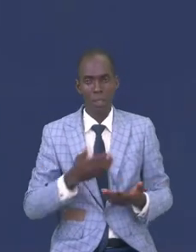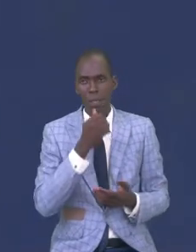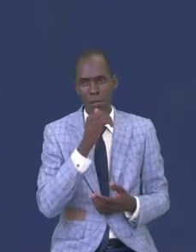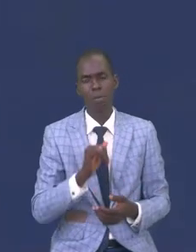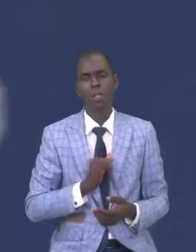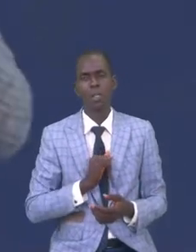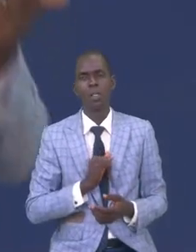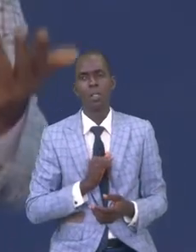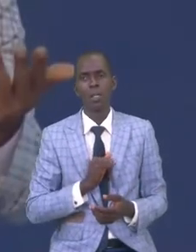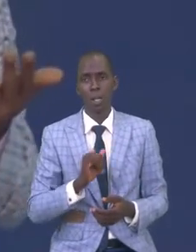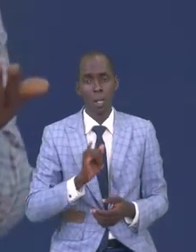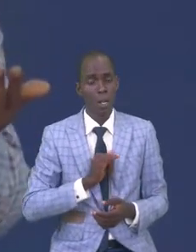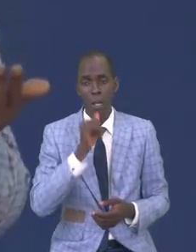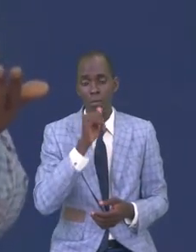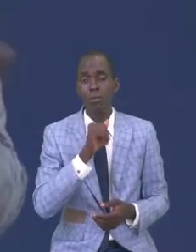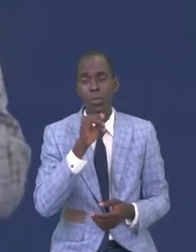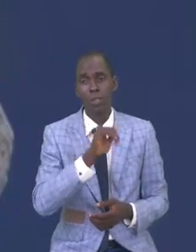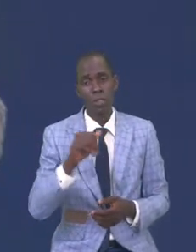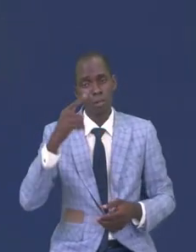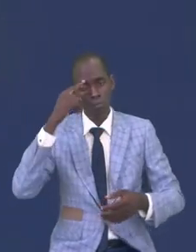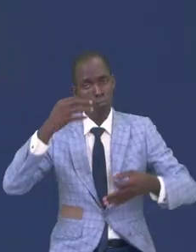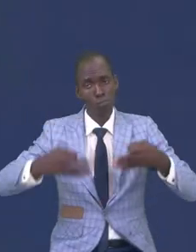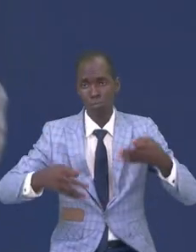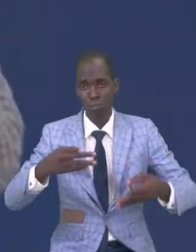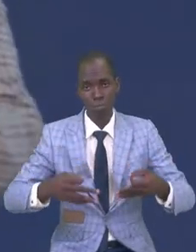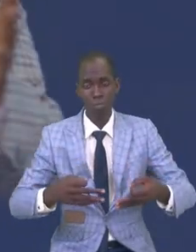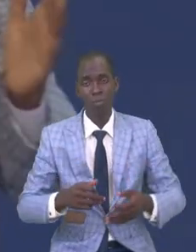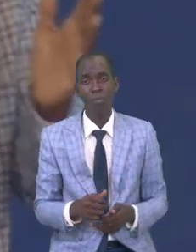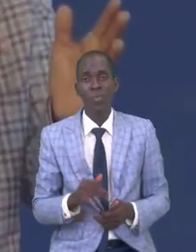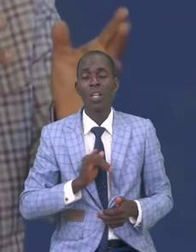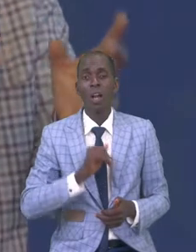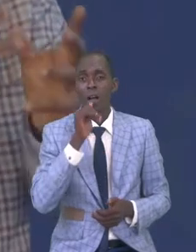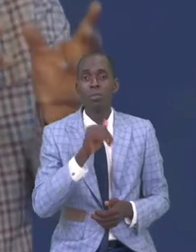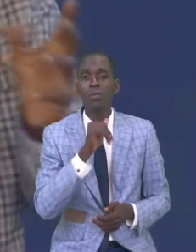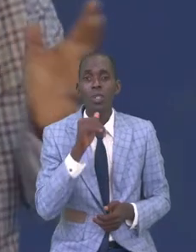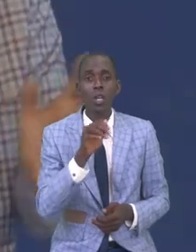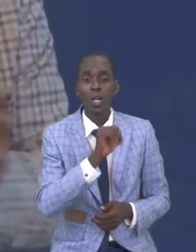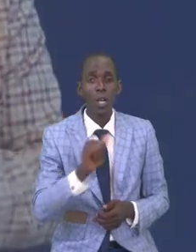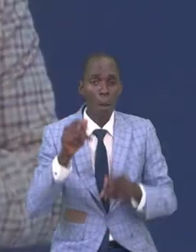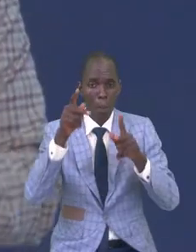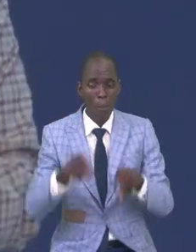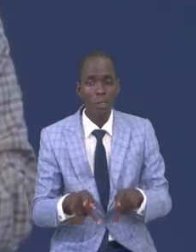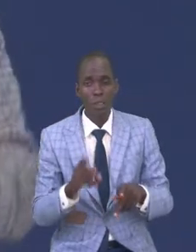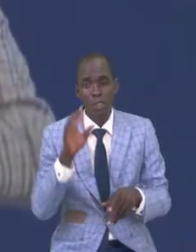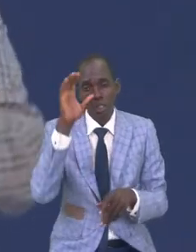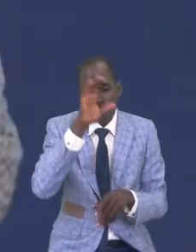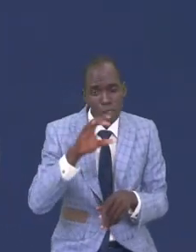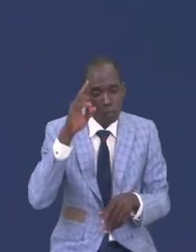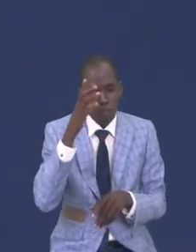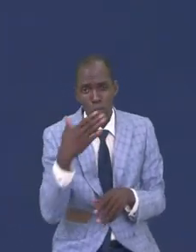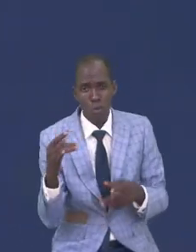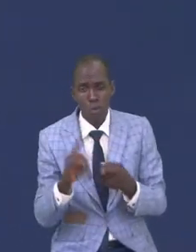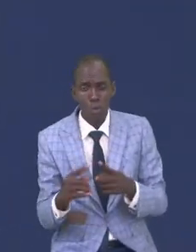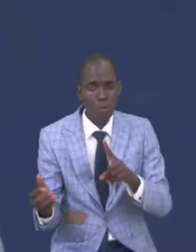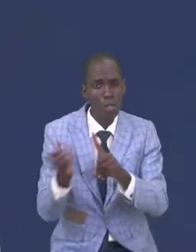not a judge. I am not a person looking for somebody to arrest. I'm